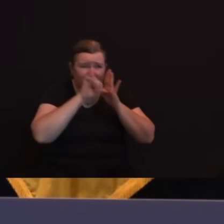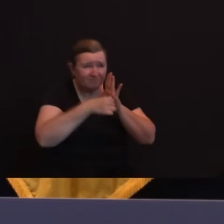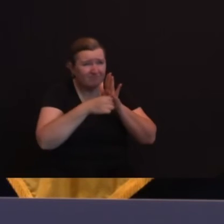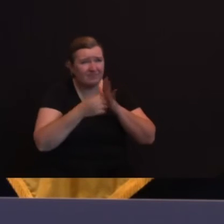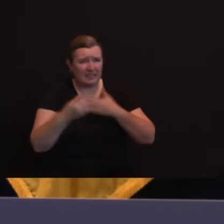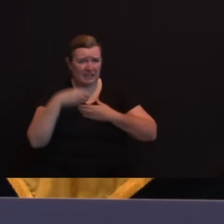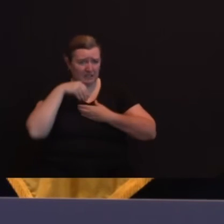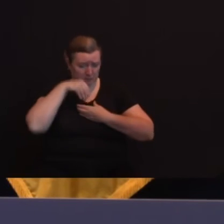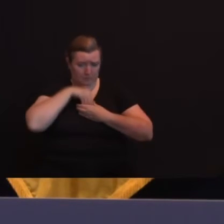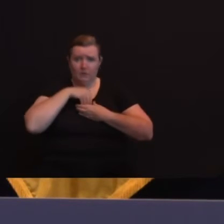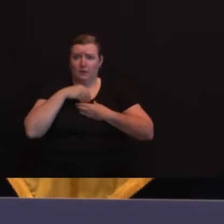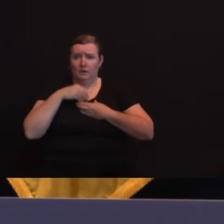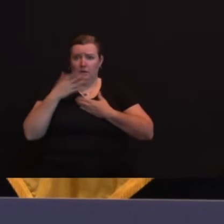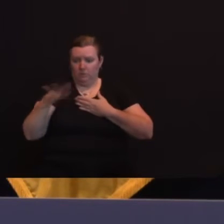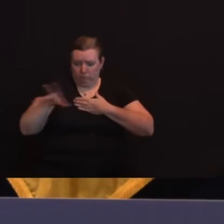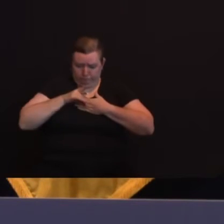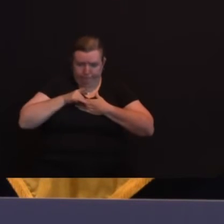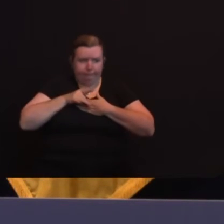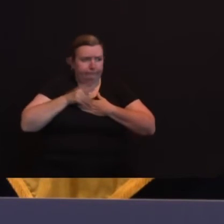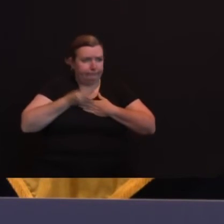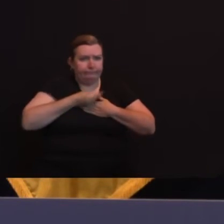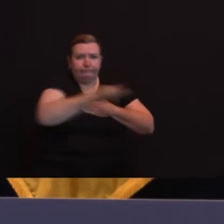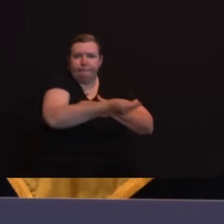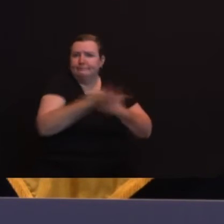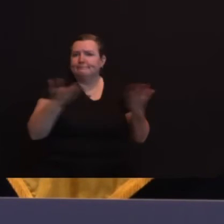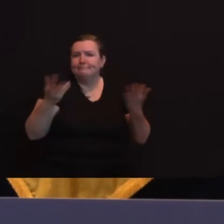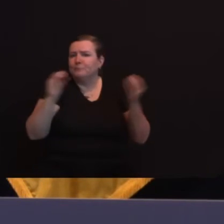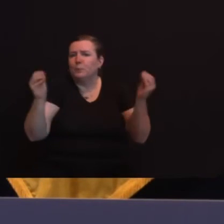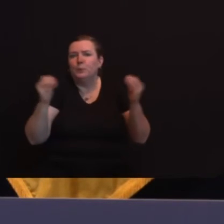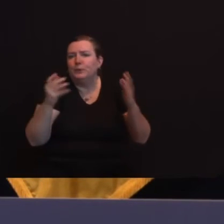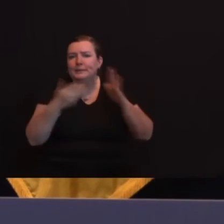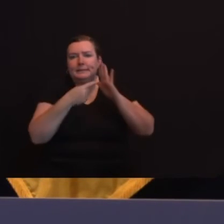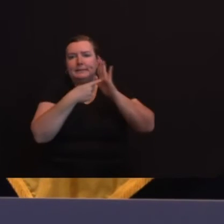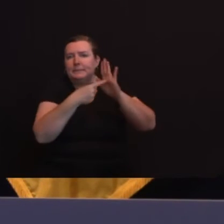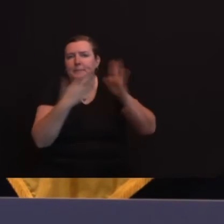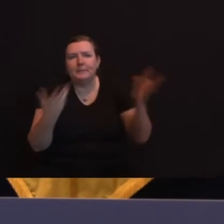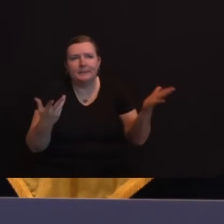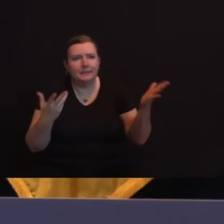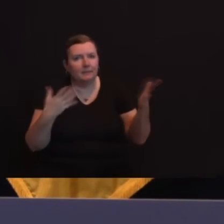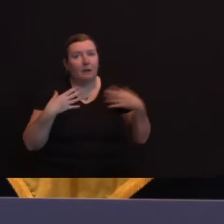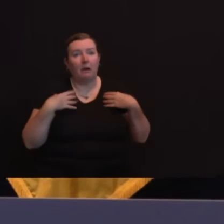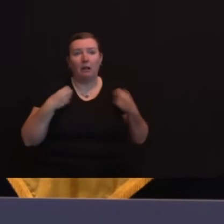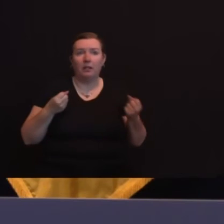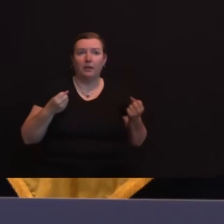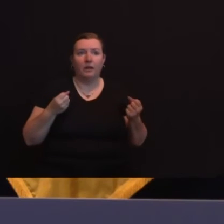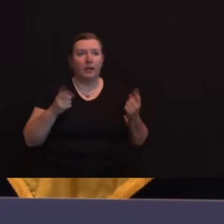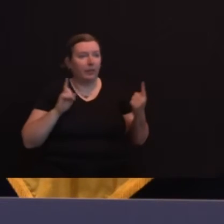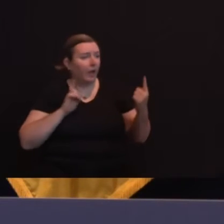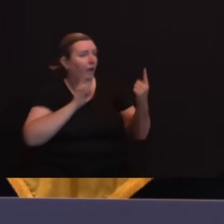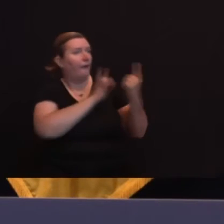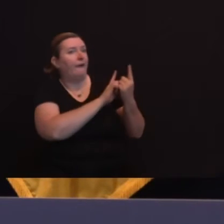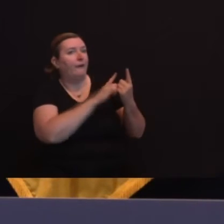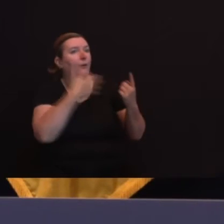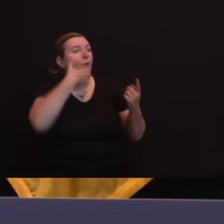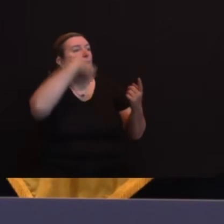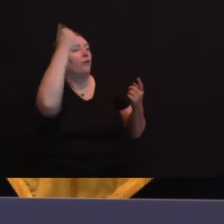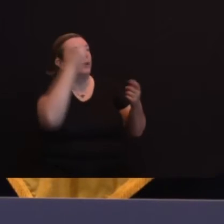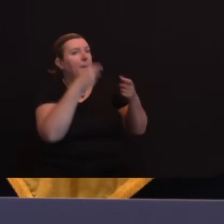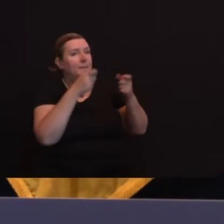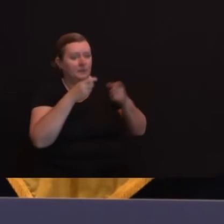health, but be COVID positive and pass that to someone who was in a more fragile or older state. That's still the case.